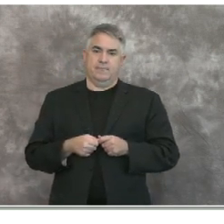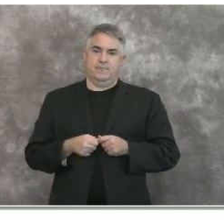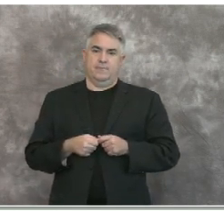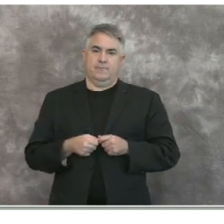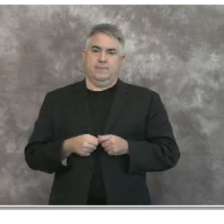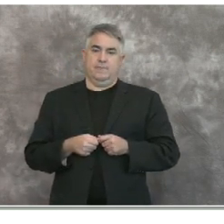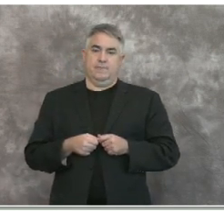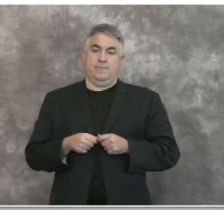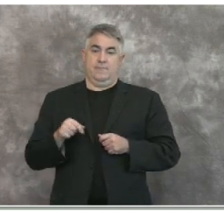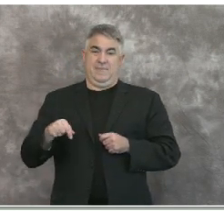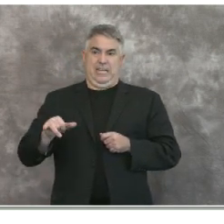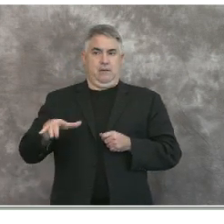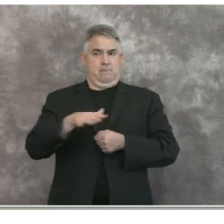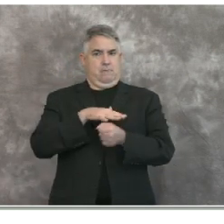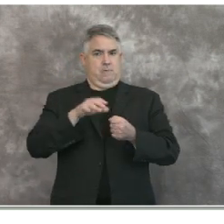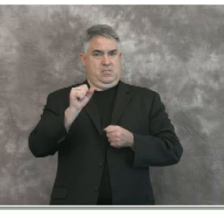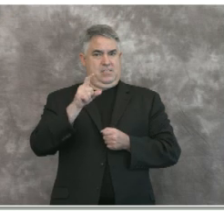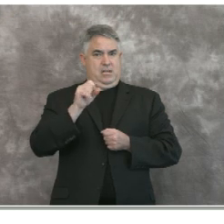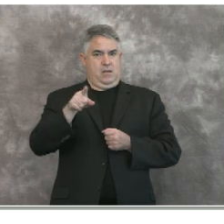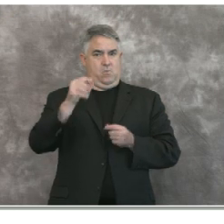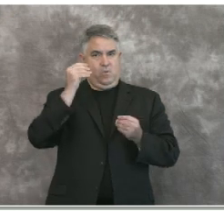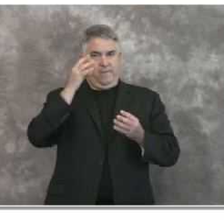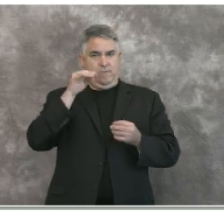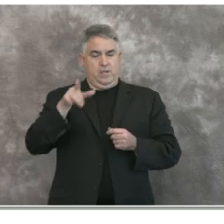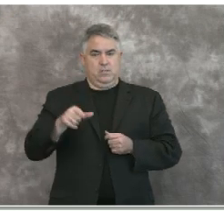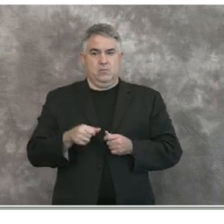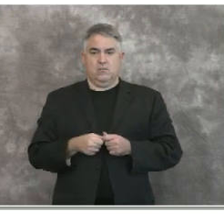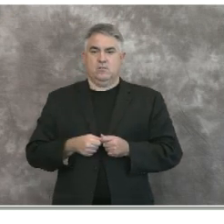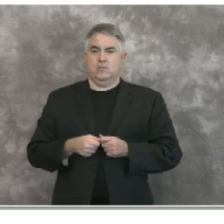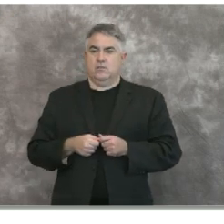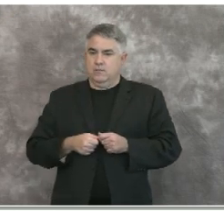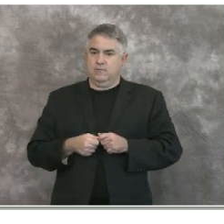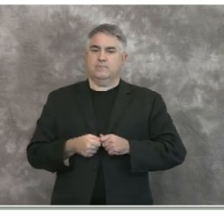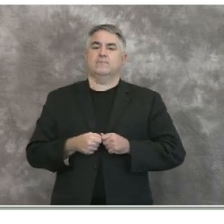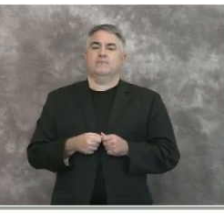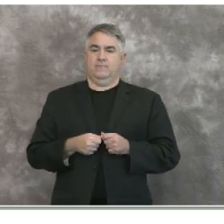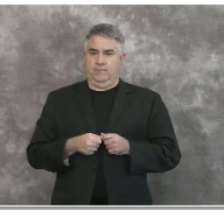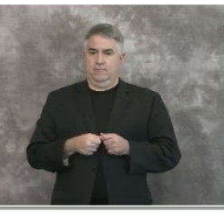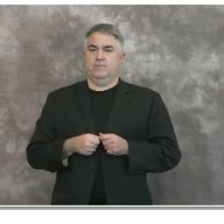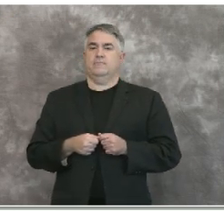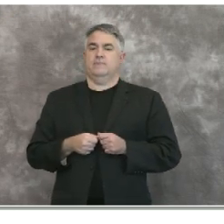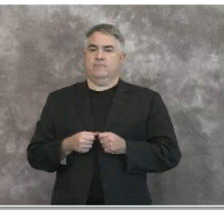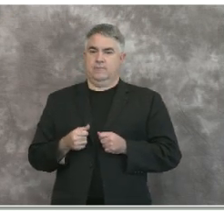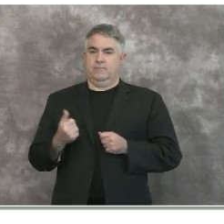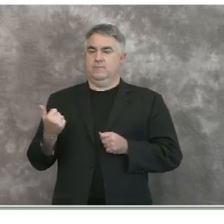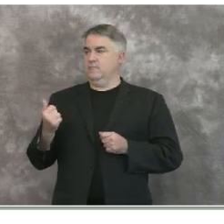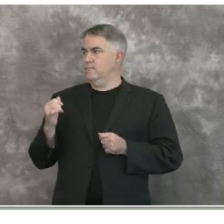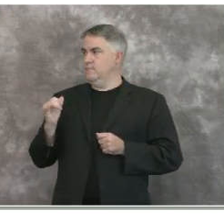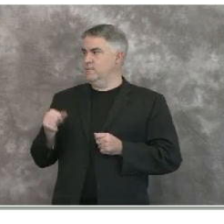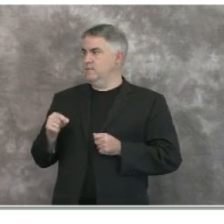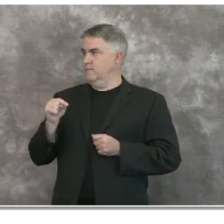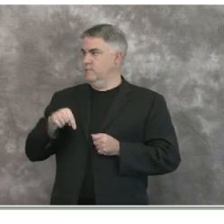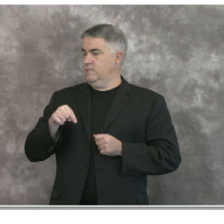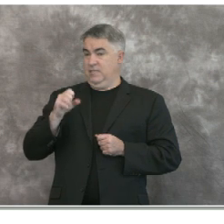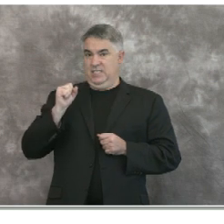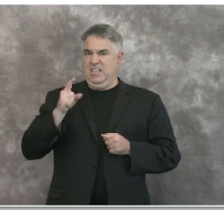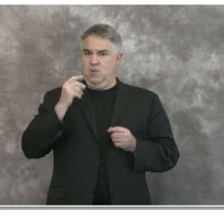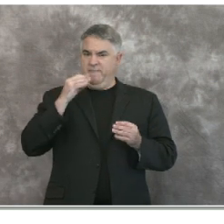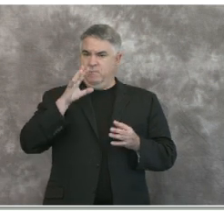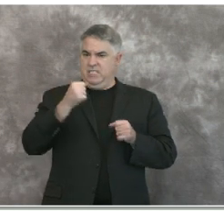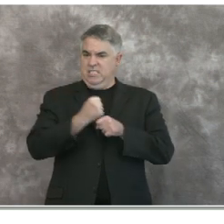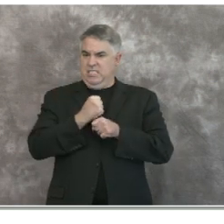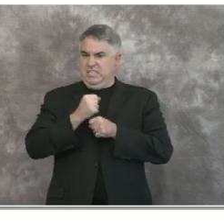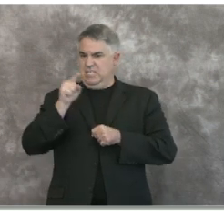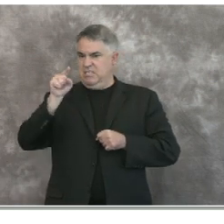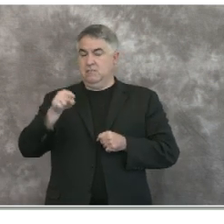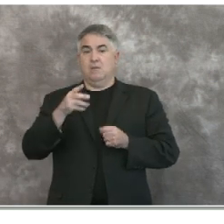county, the demographics for all of the information that I've shared with you thus far is available on our county